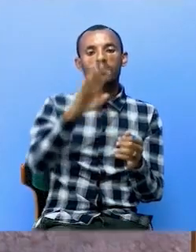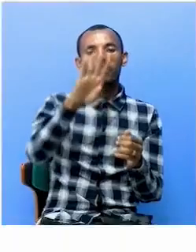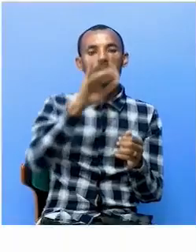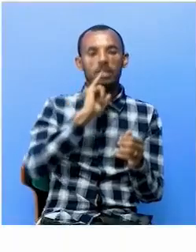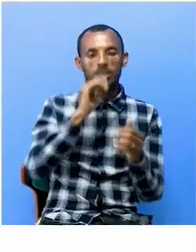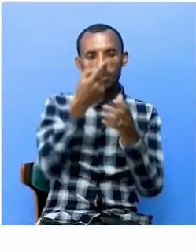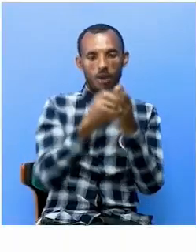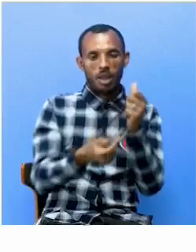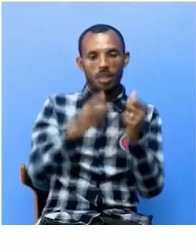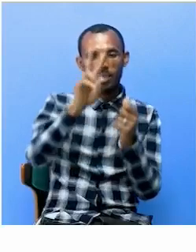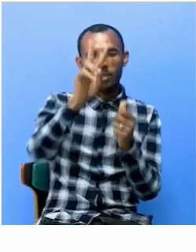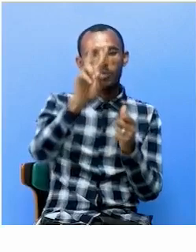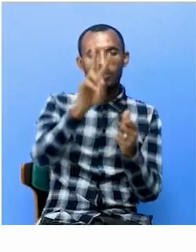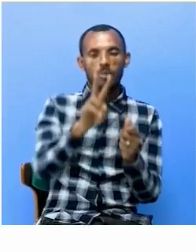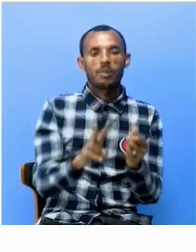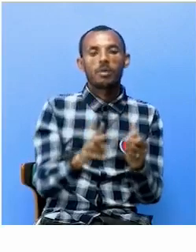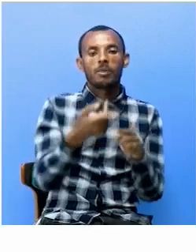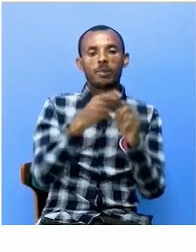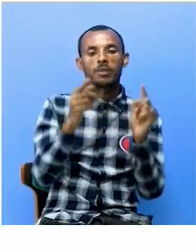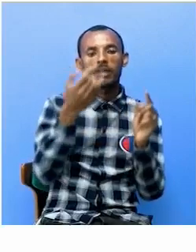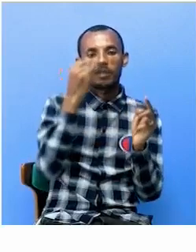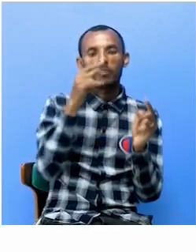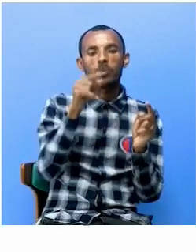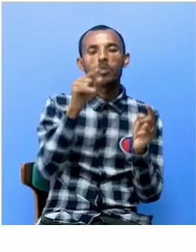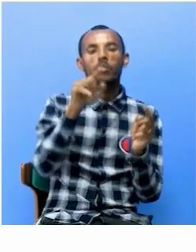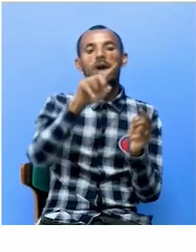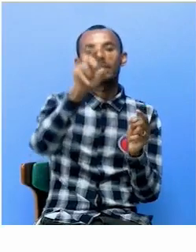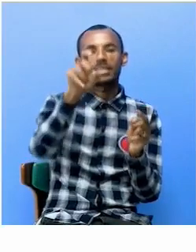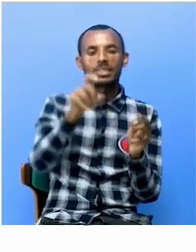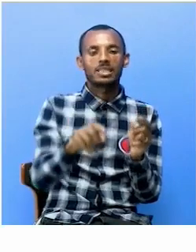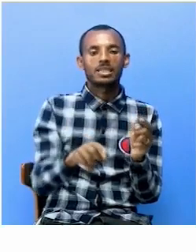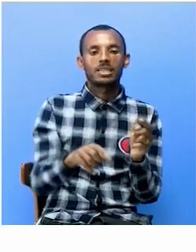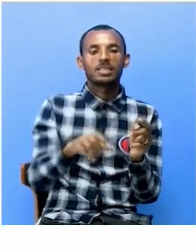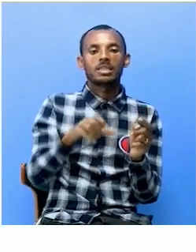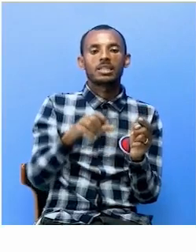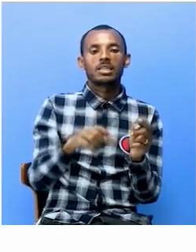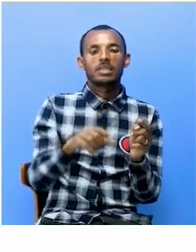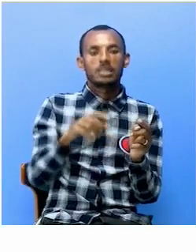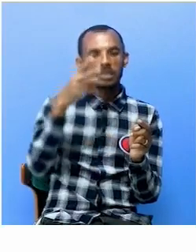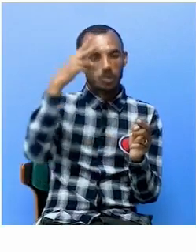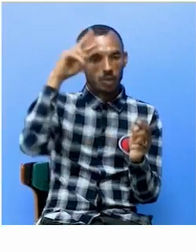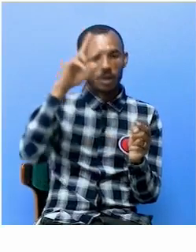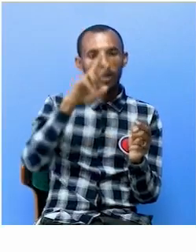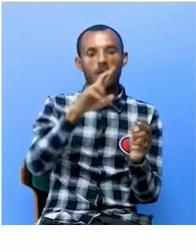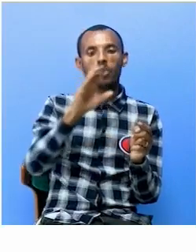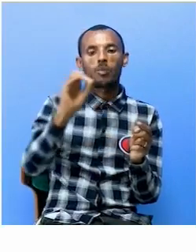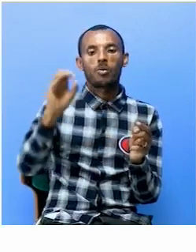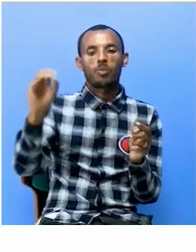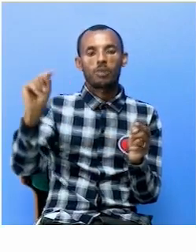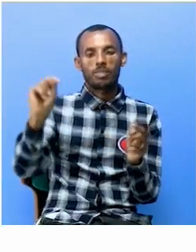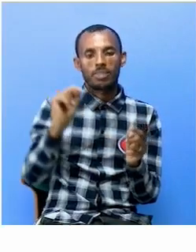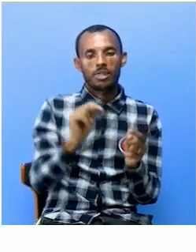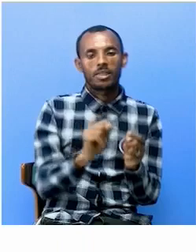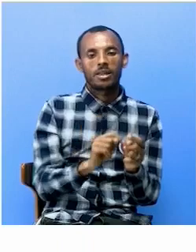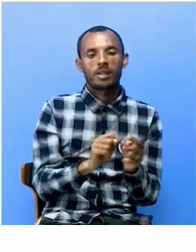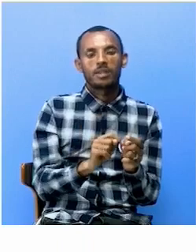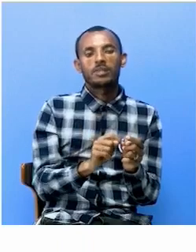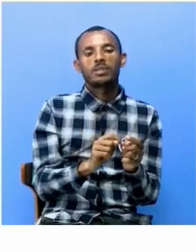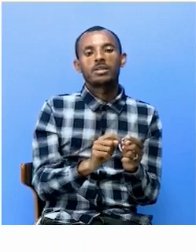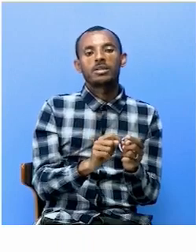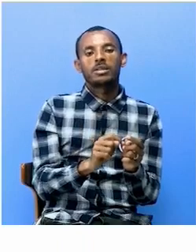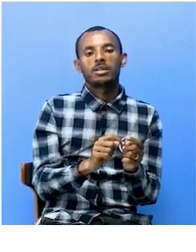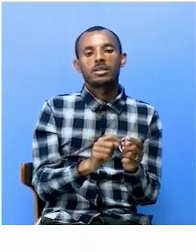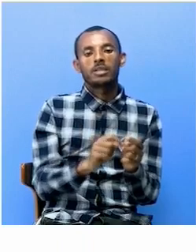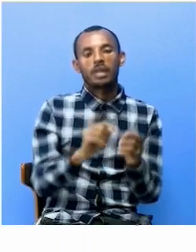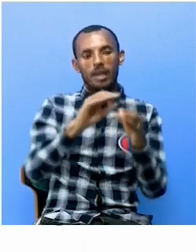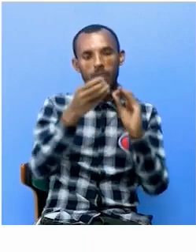is only 2. But if you are asked to say, or to respond the square root of